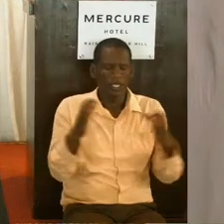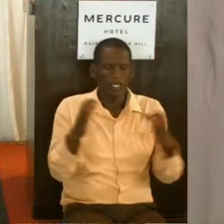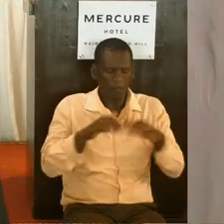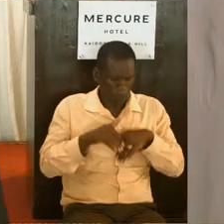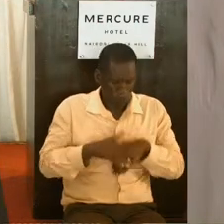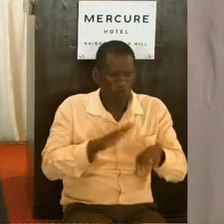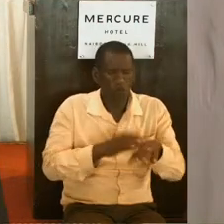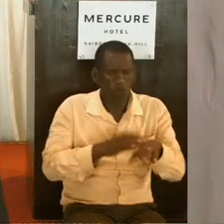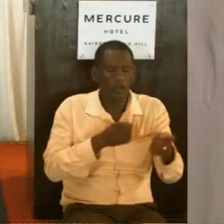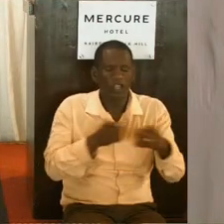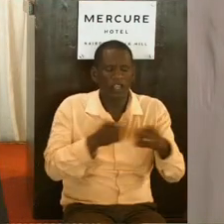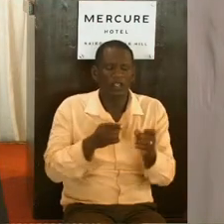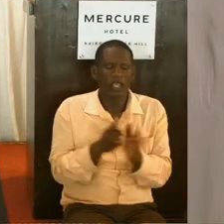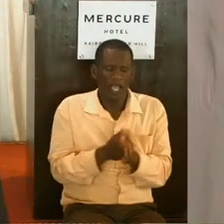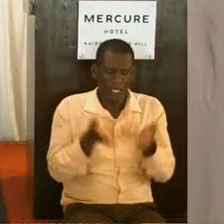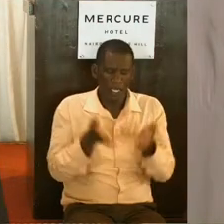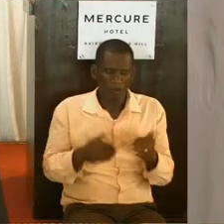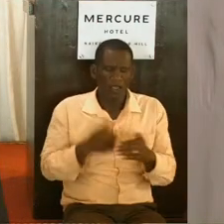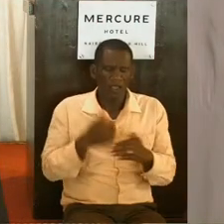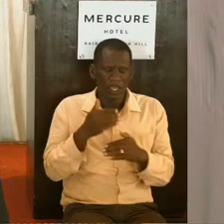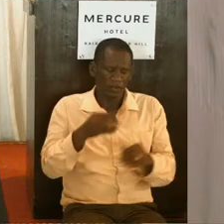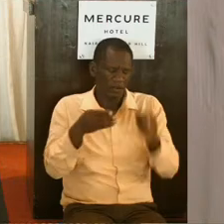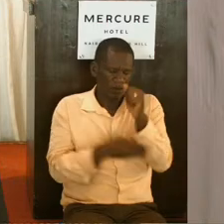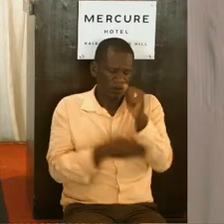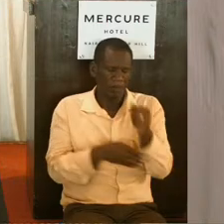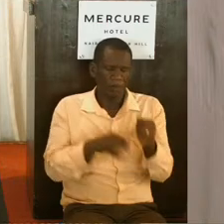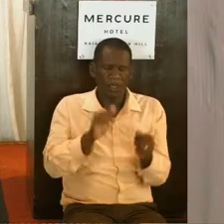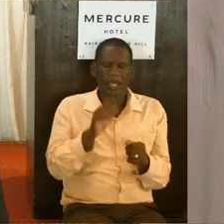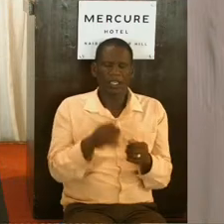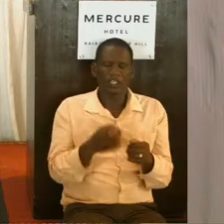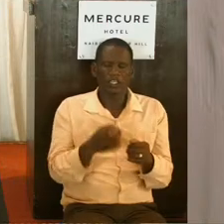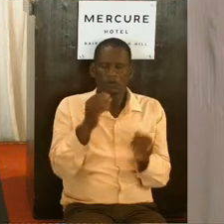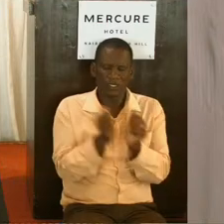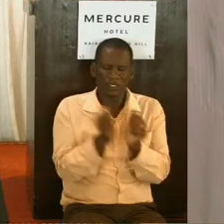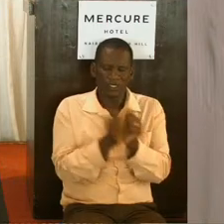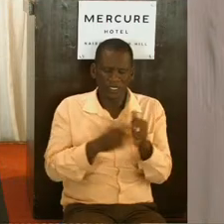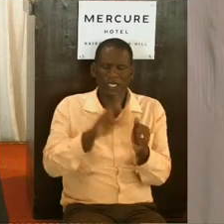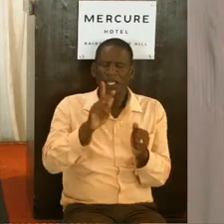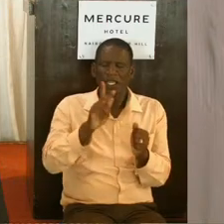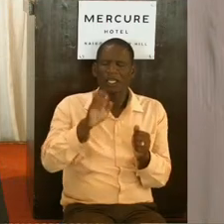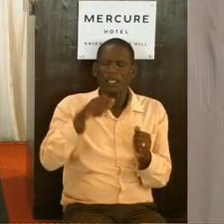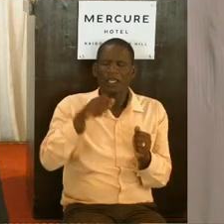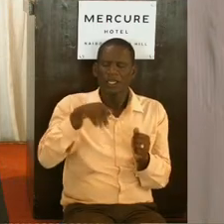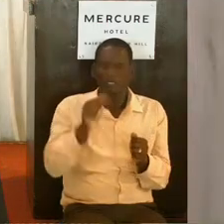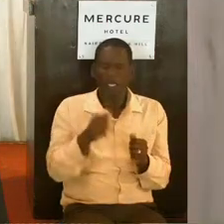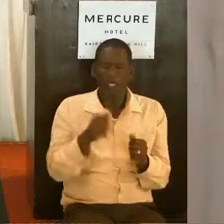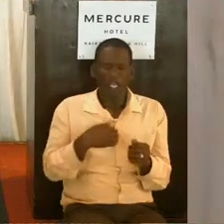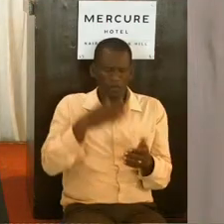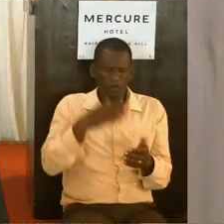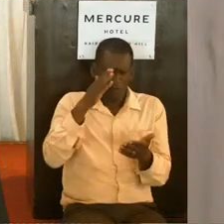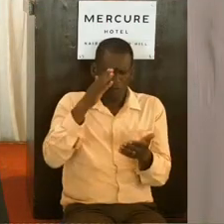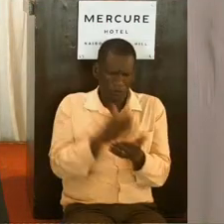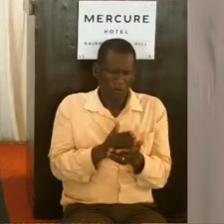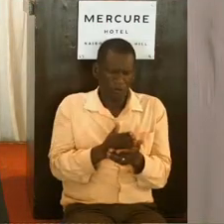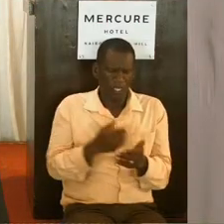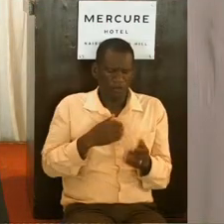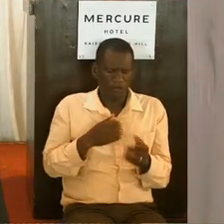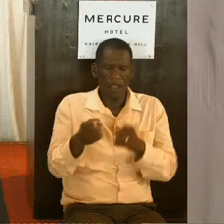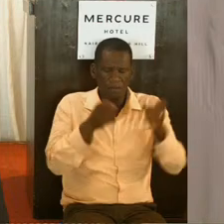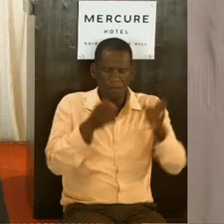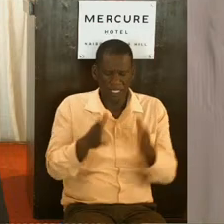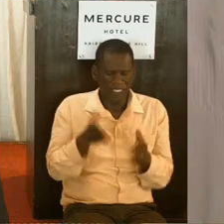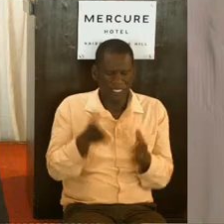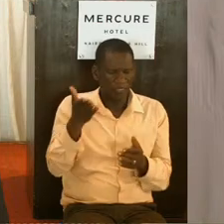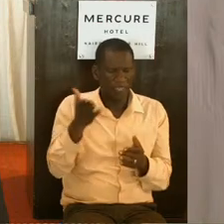governance at the moment after the bribery act 2016 capsa has committed a manager in place